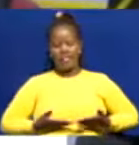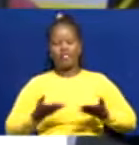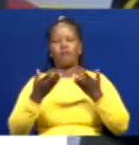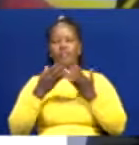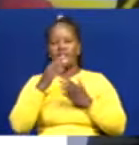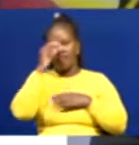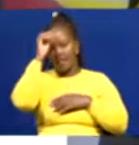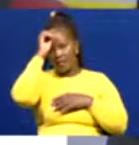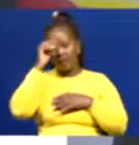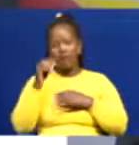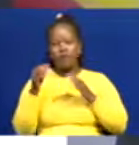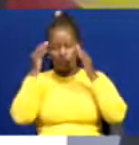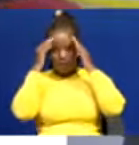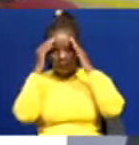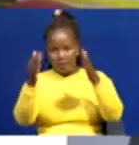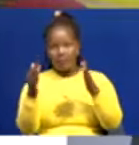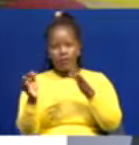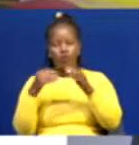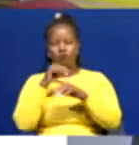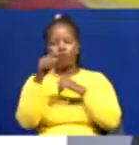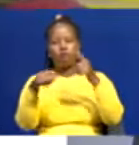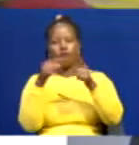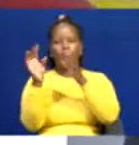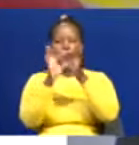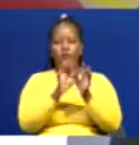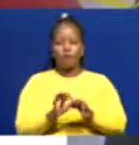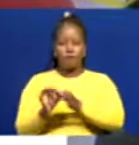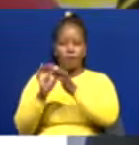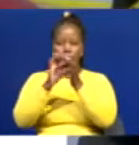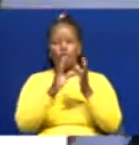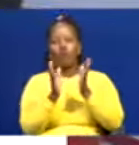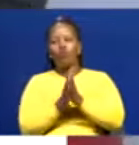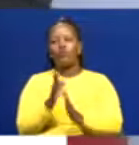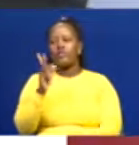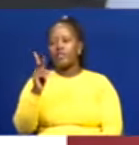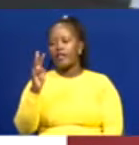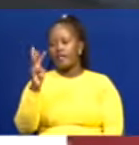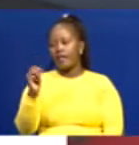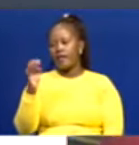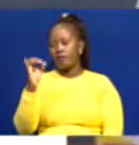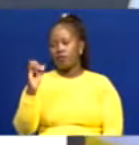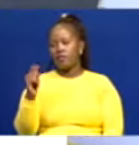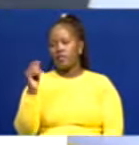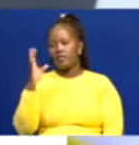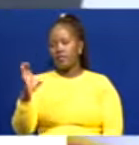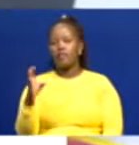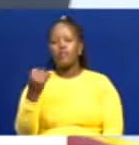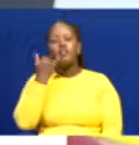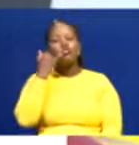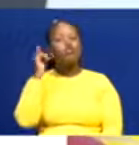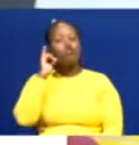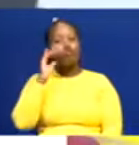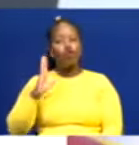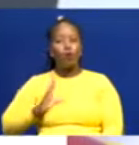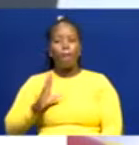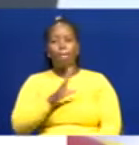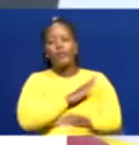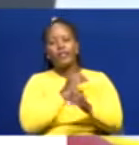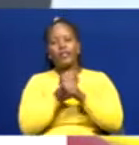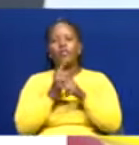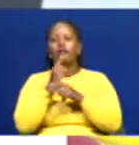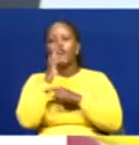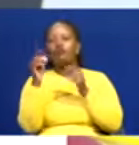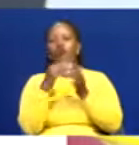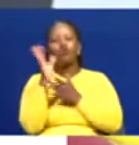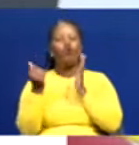government's commitment and continued collaboration with the Kenya Medical Training College Isiolo Campus Board to ensure proper infrastructure